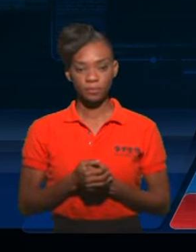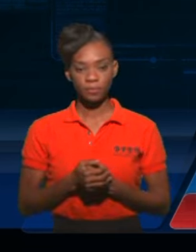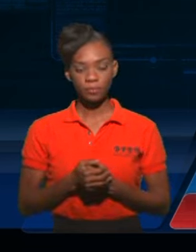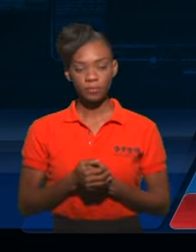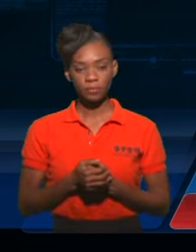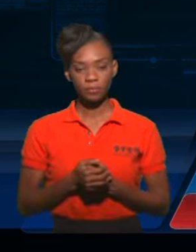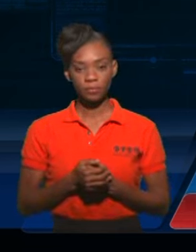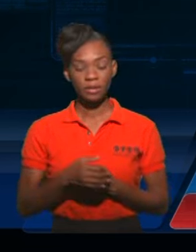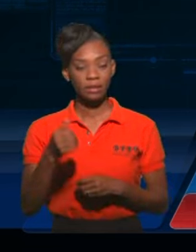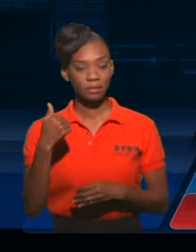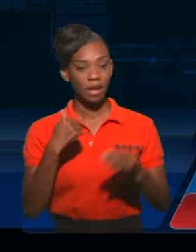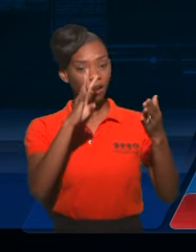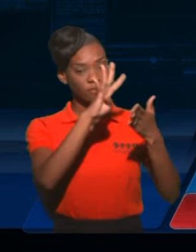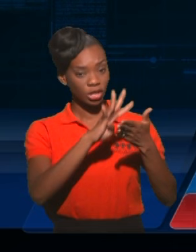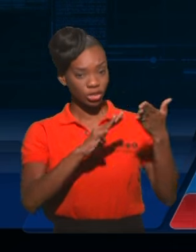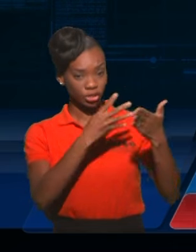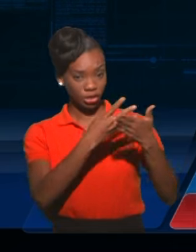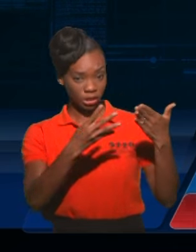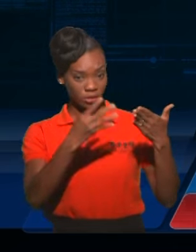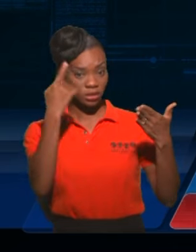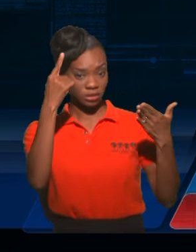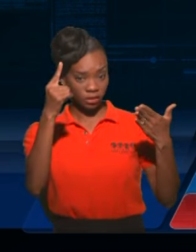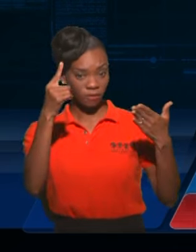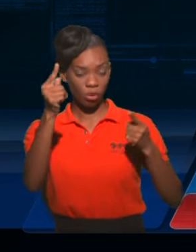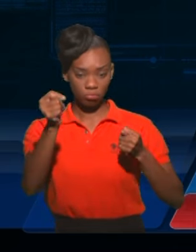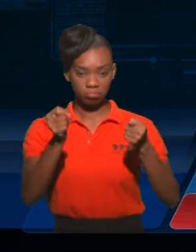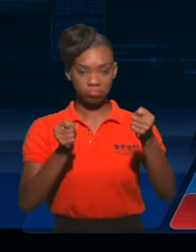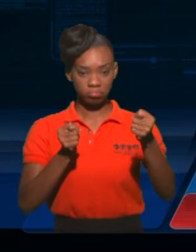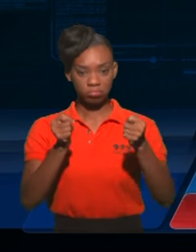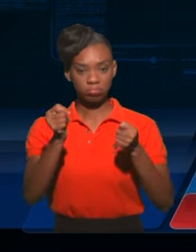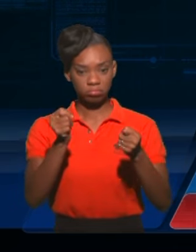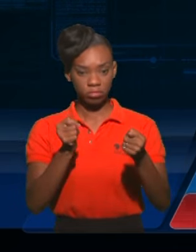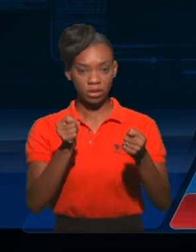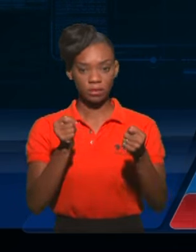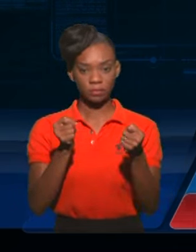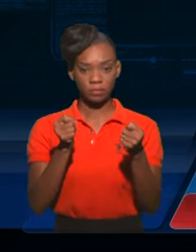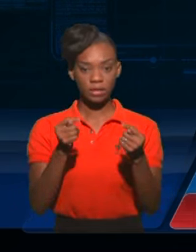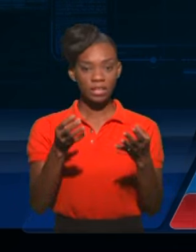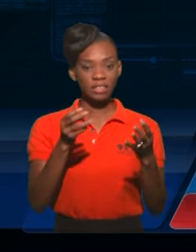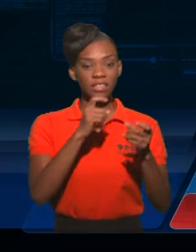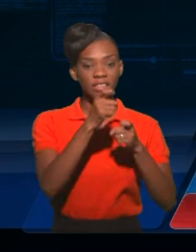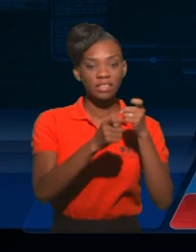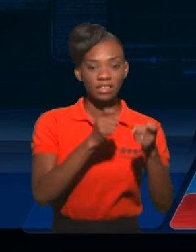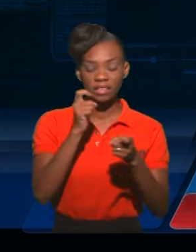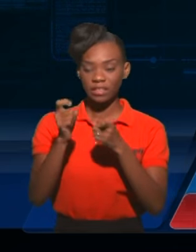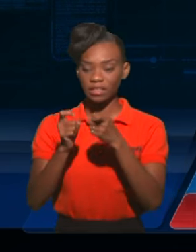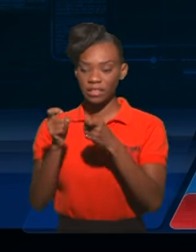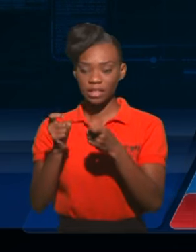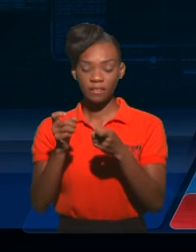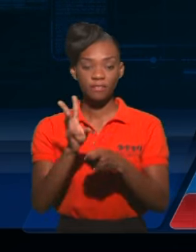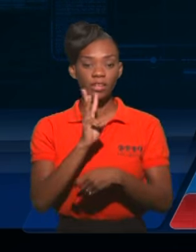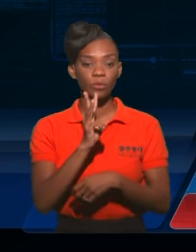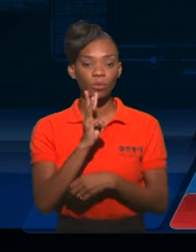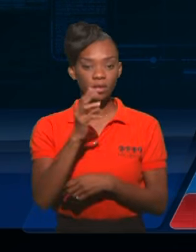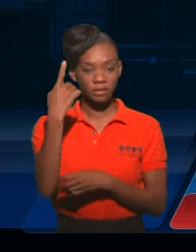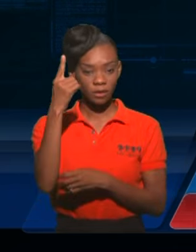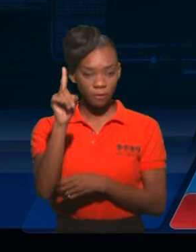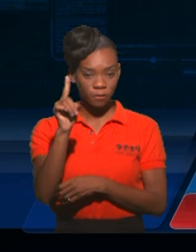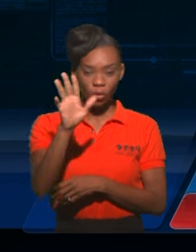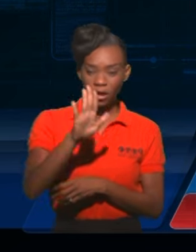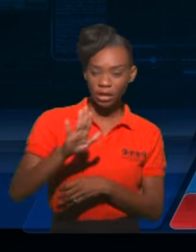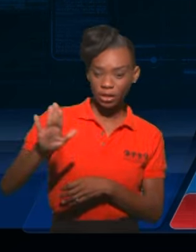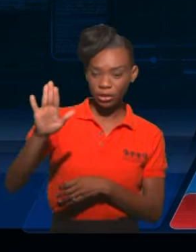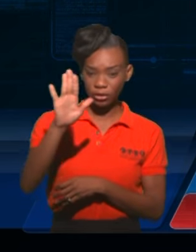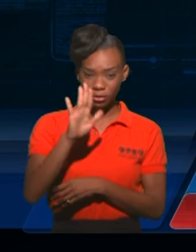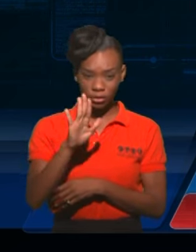trucking schedules established. The redistribution of supply from more resilient areas to adversely affected